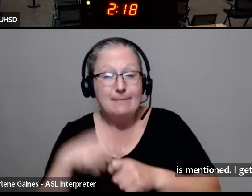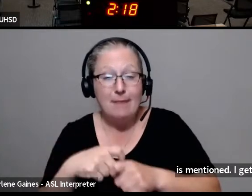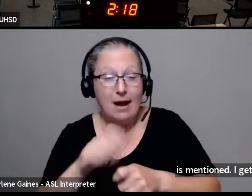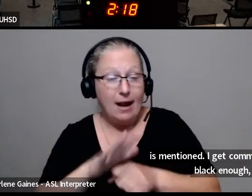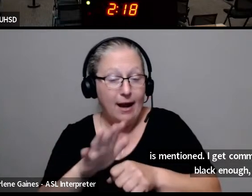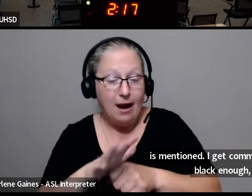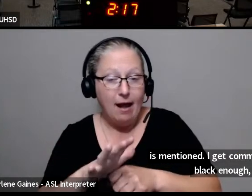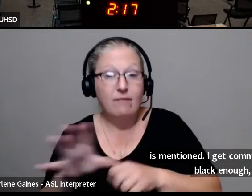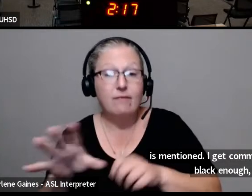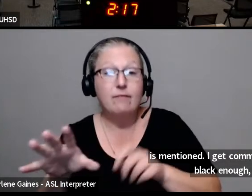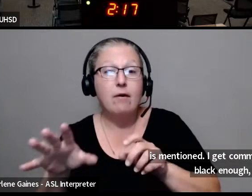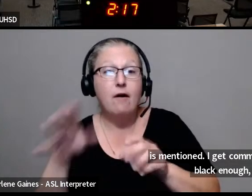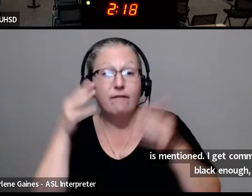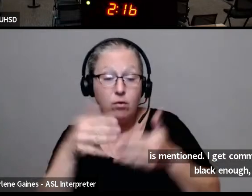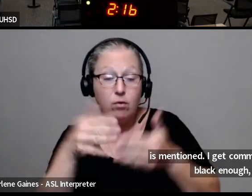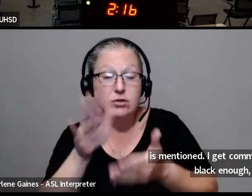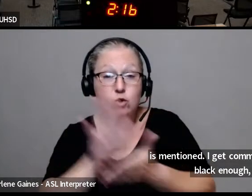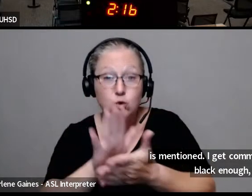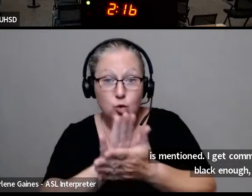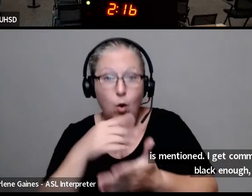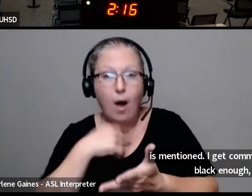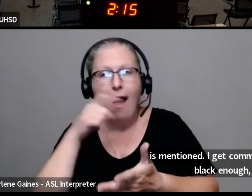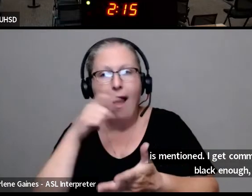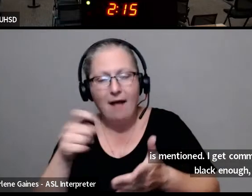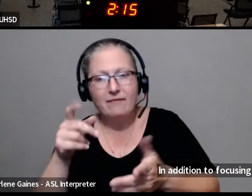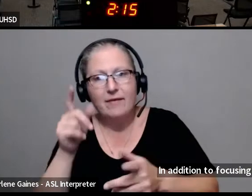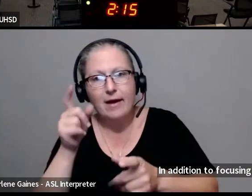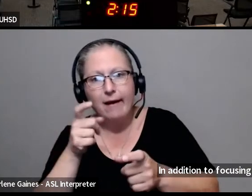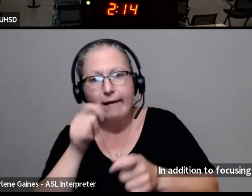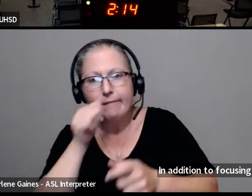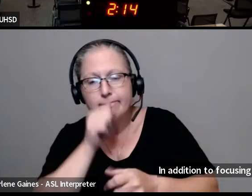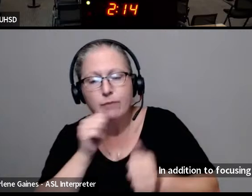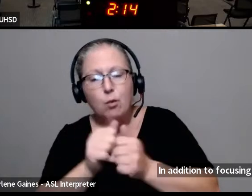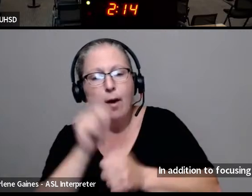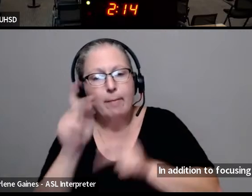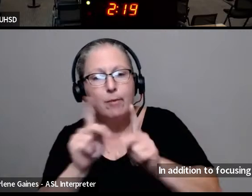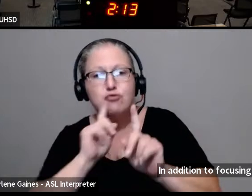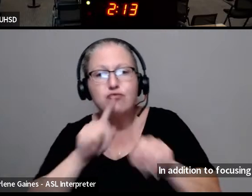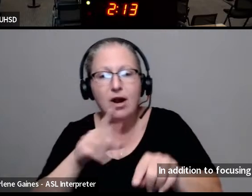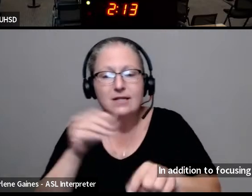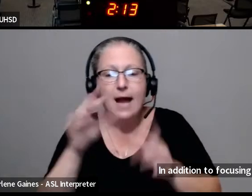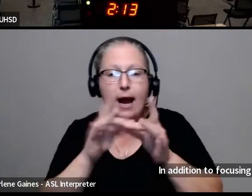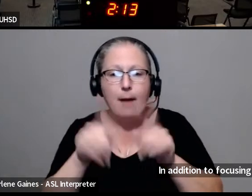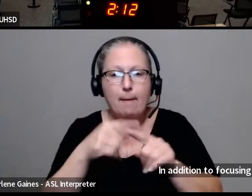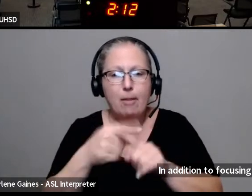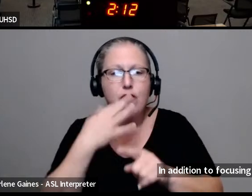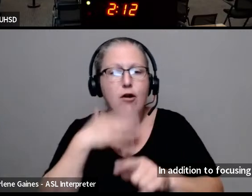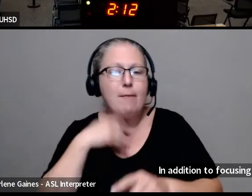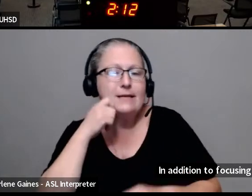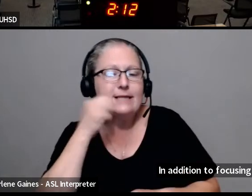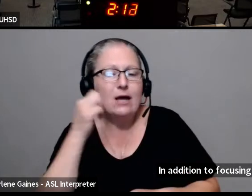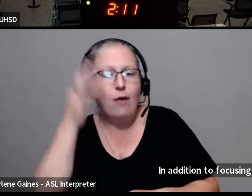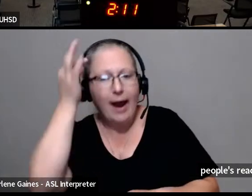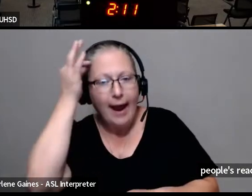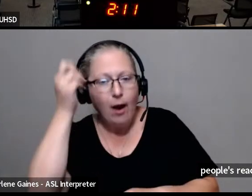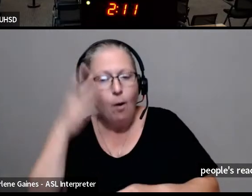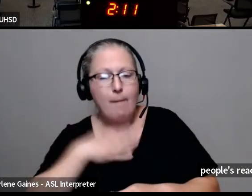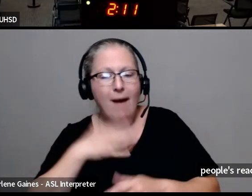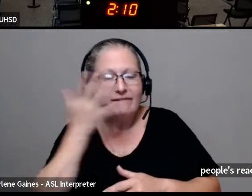In addition to focusing on school, I have to deal with people's reactions or comments about the colors of my skin or my hair or my